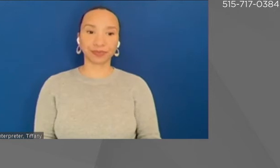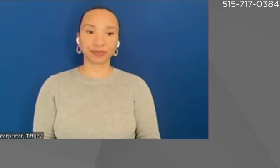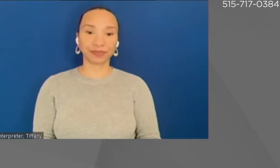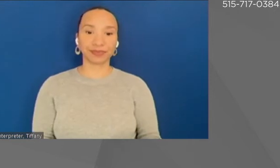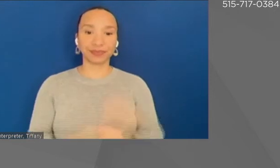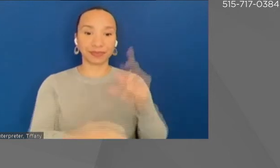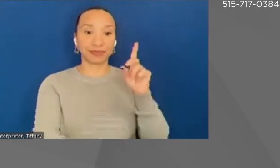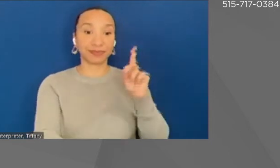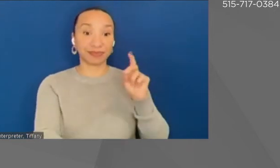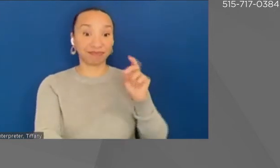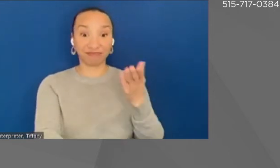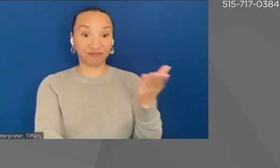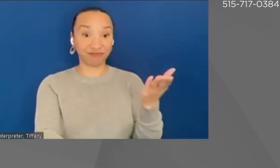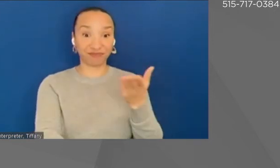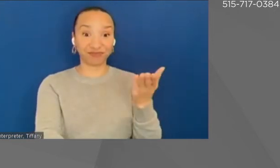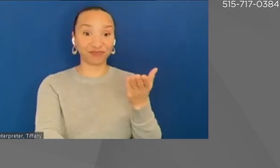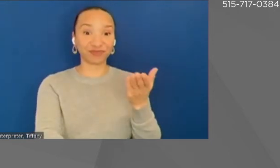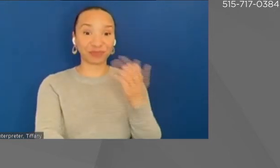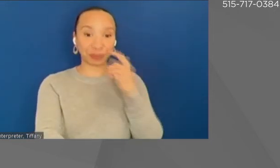Dr. Shah?